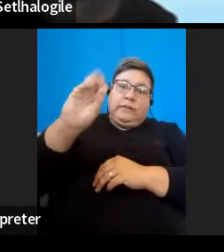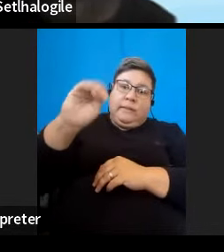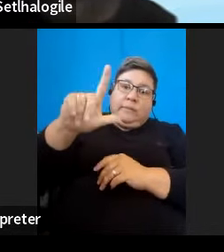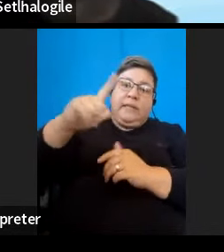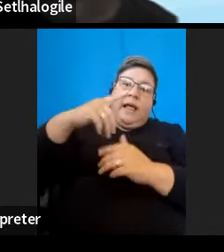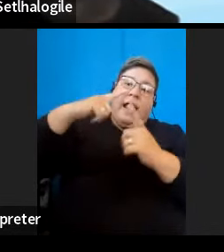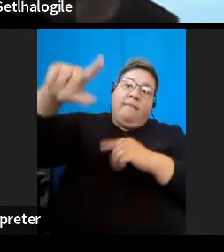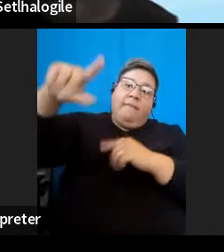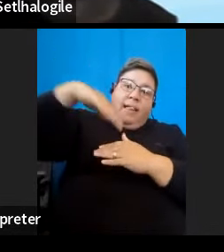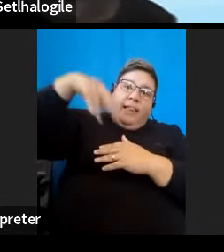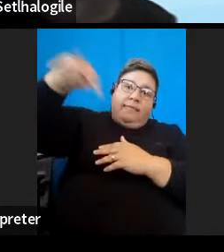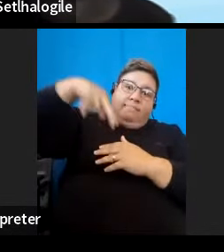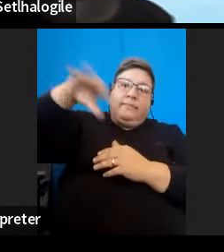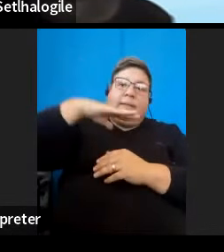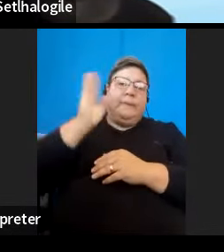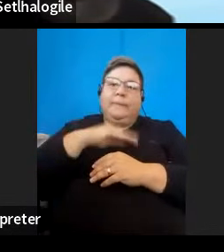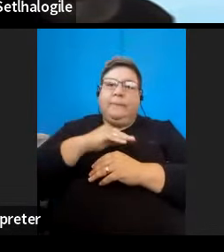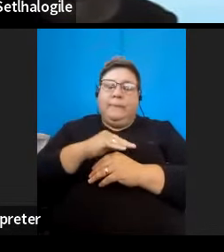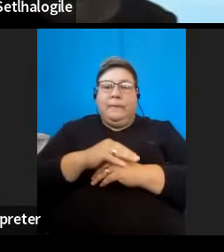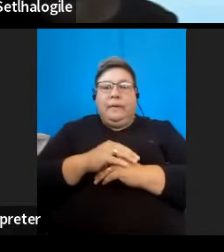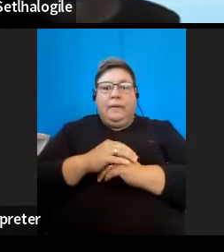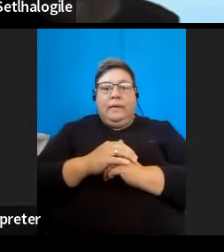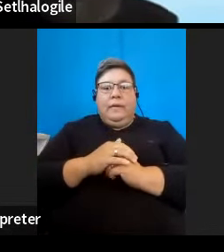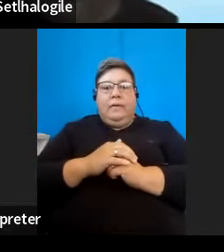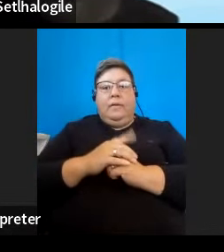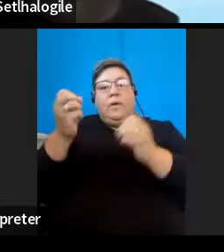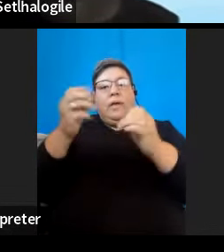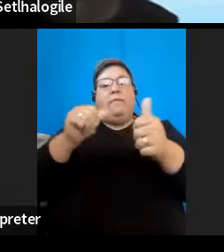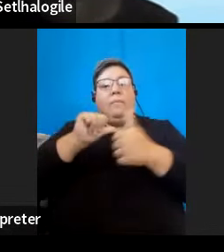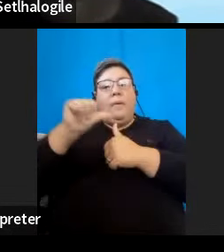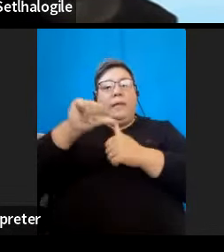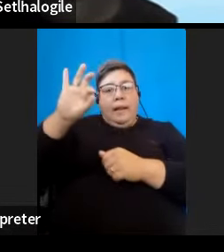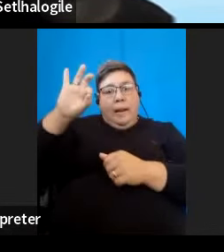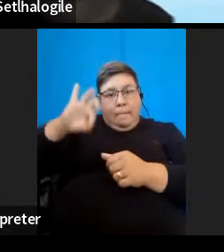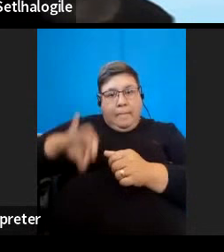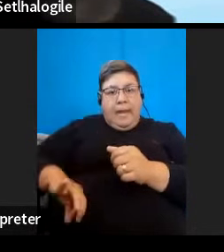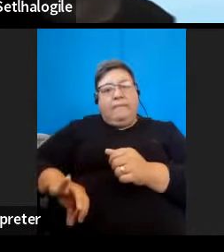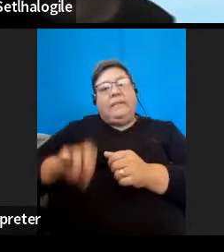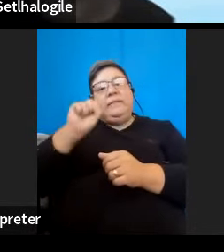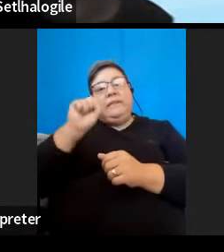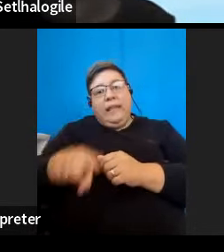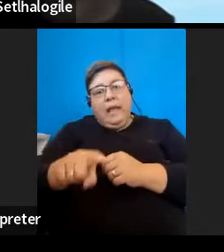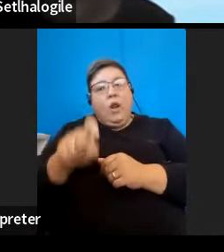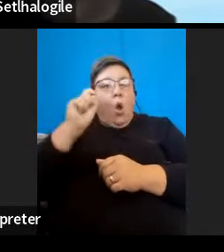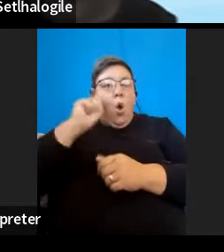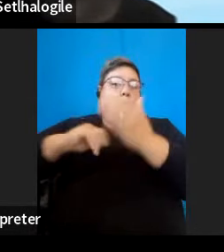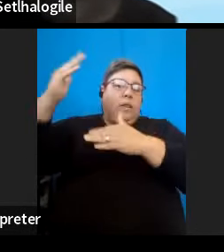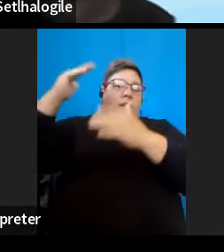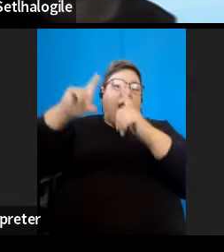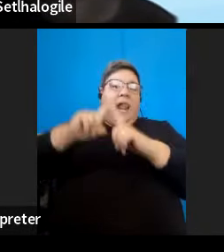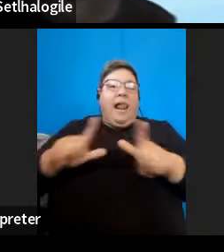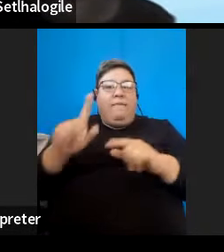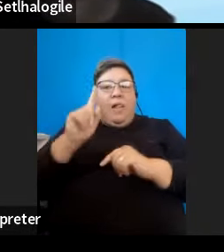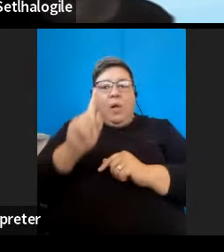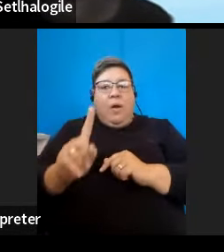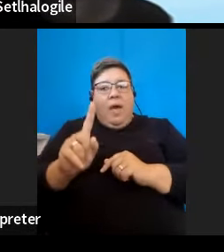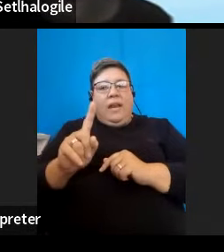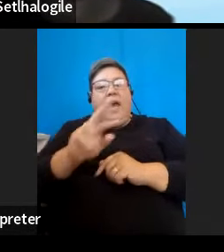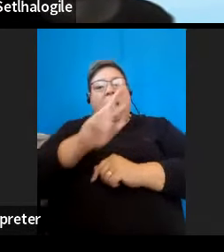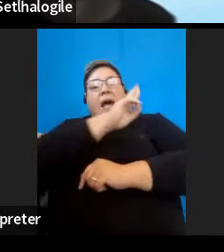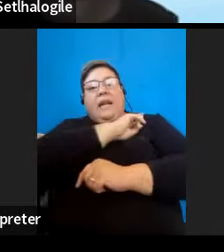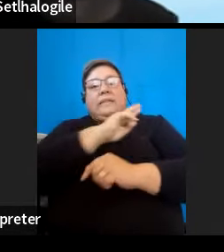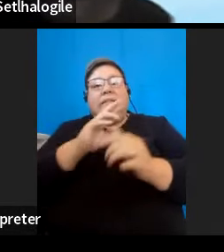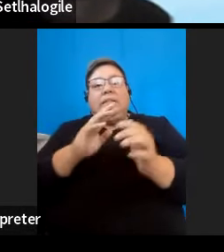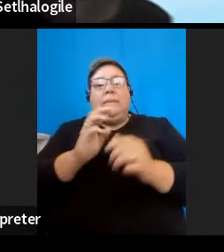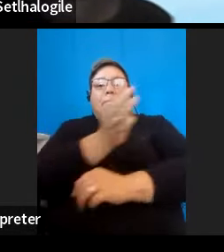them greater benefit than they used to get in the old level 1 through the risk management